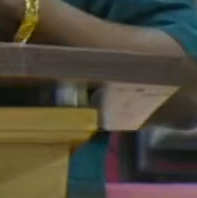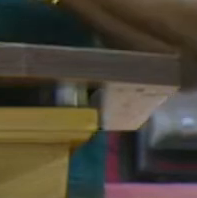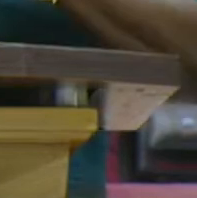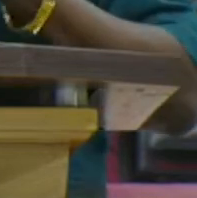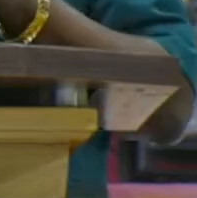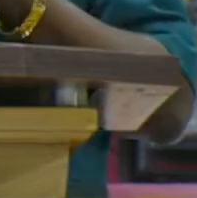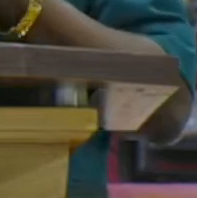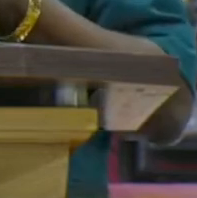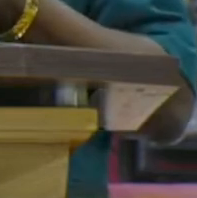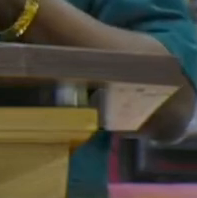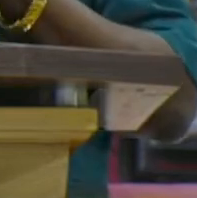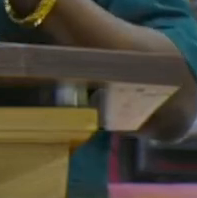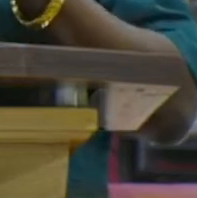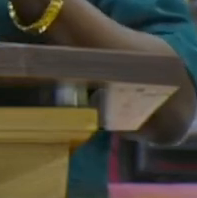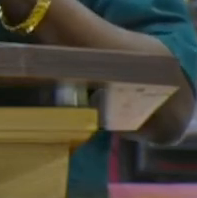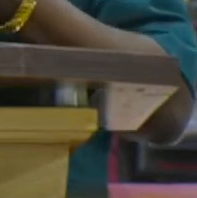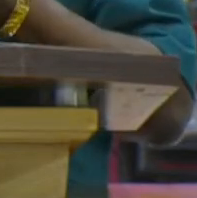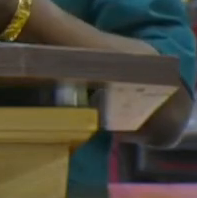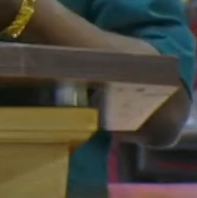jubilee. When he got home,